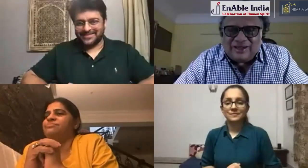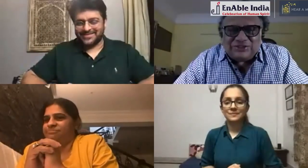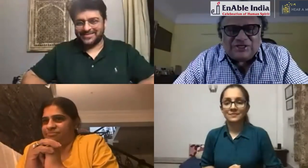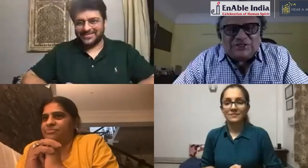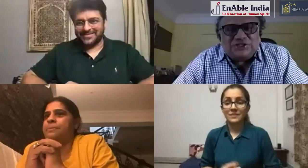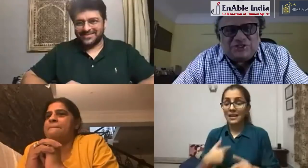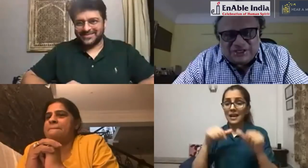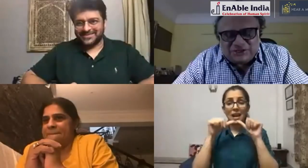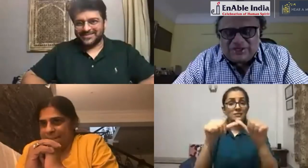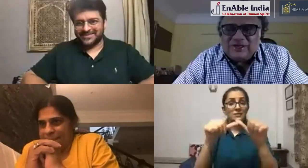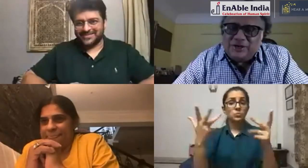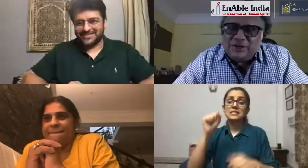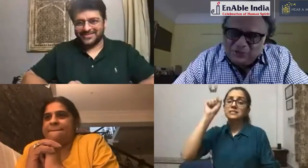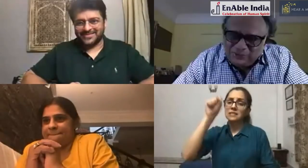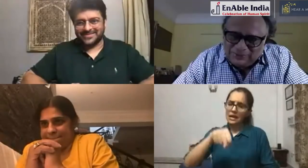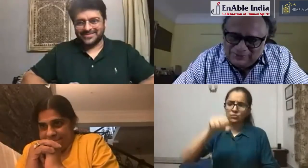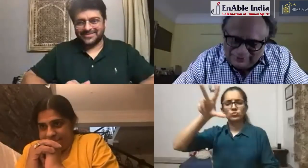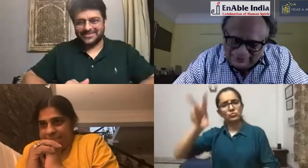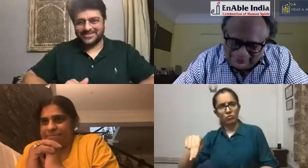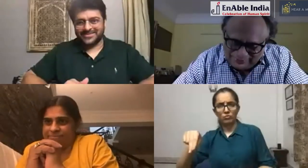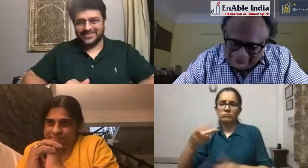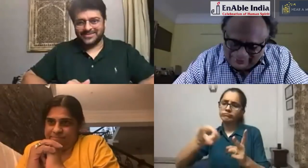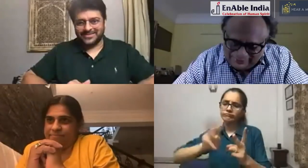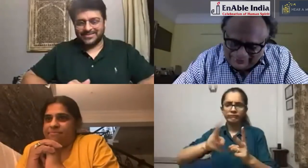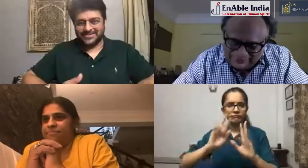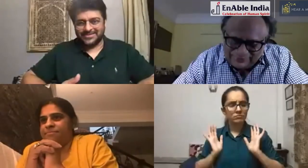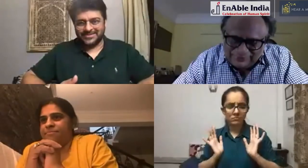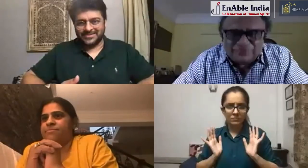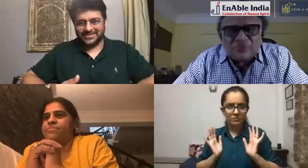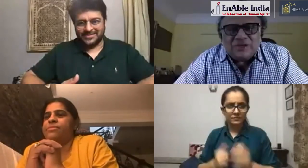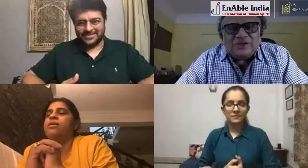The answer is yes and no.